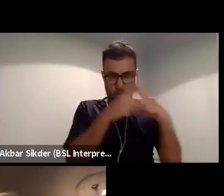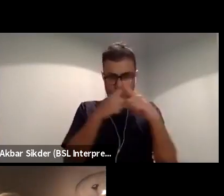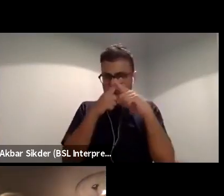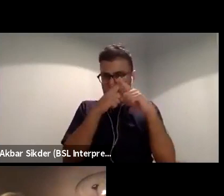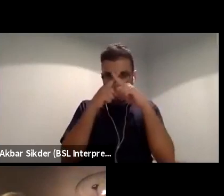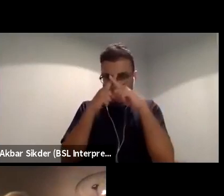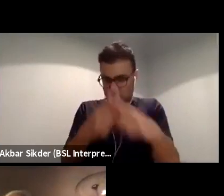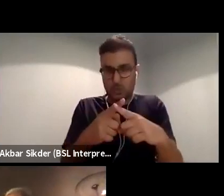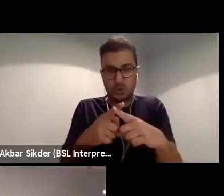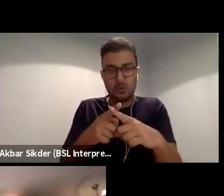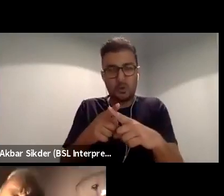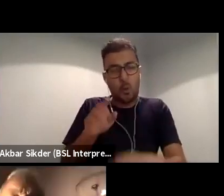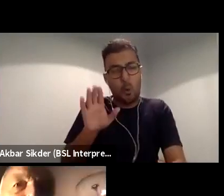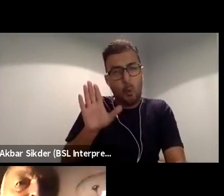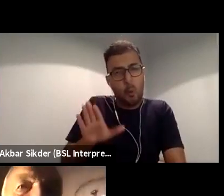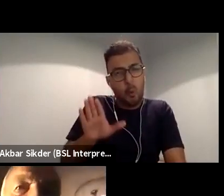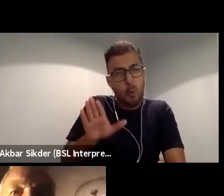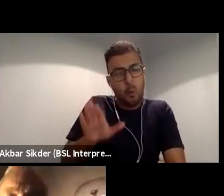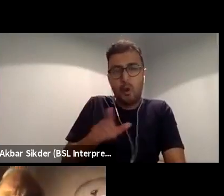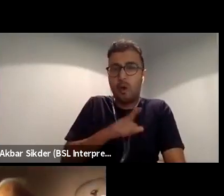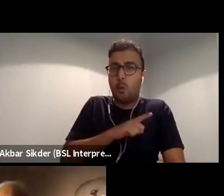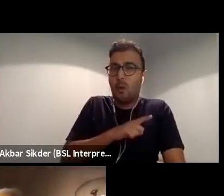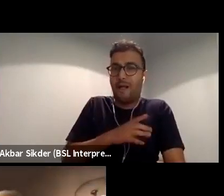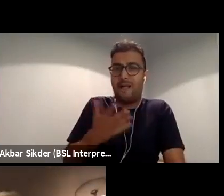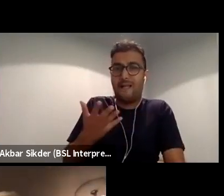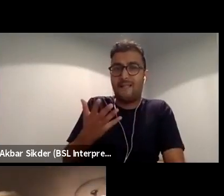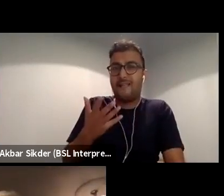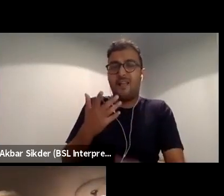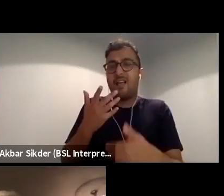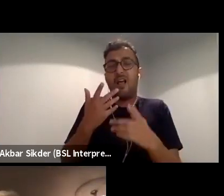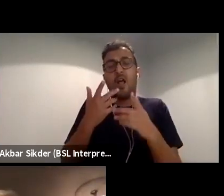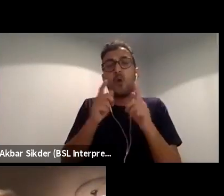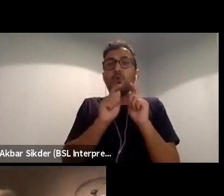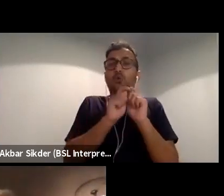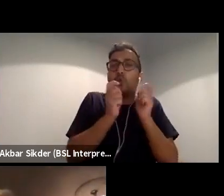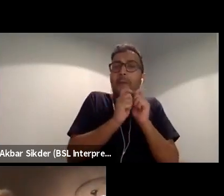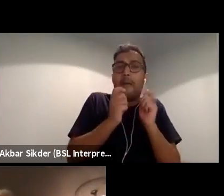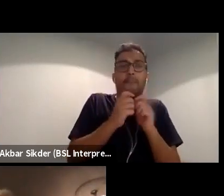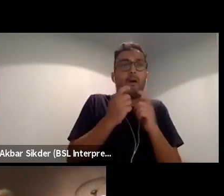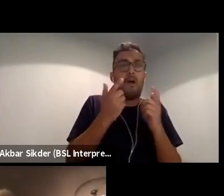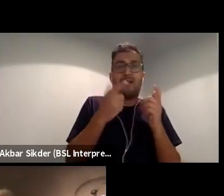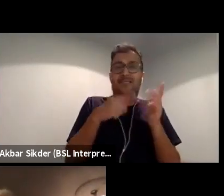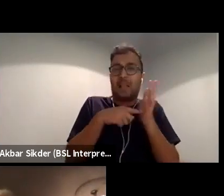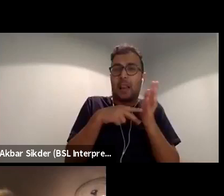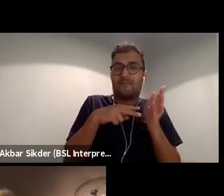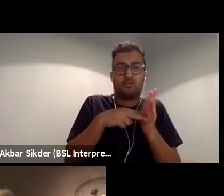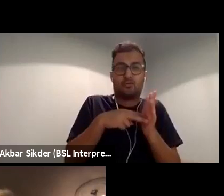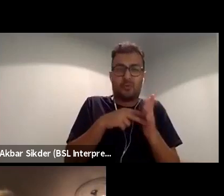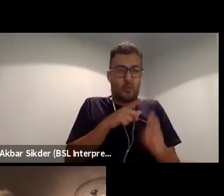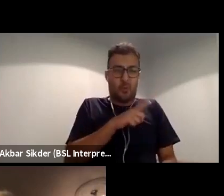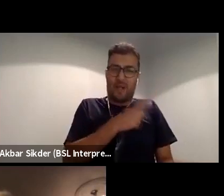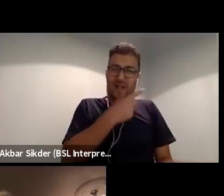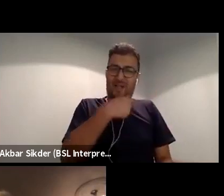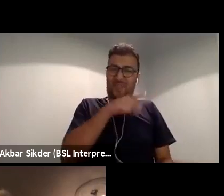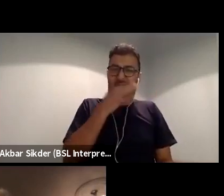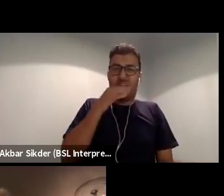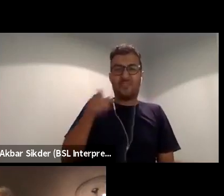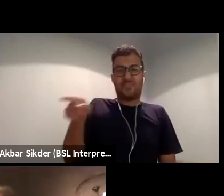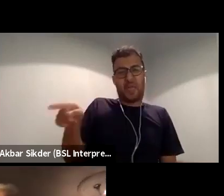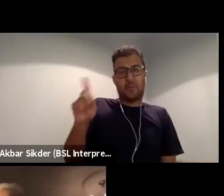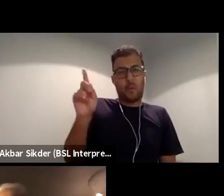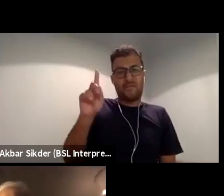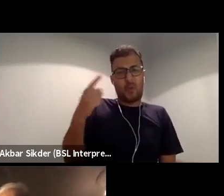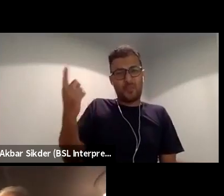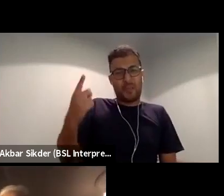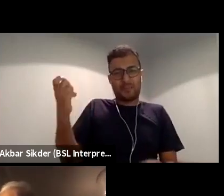to end up going towards these sort of people is anybody's guess, especially when you have authentic sort of